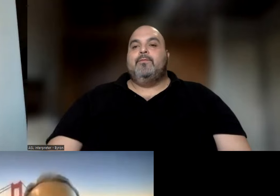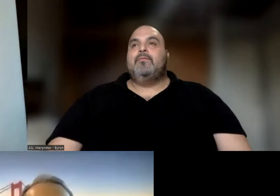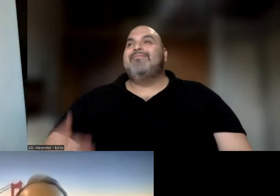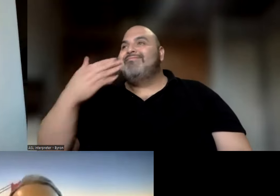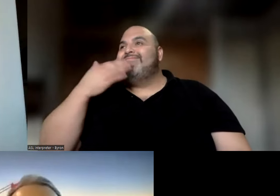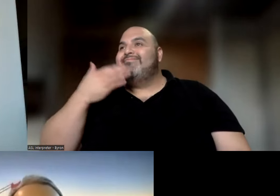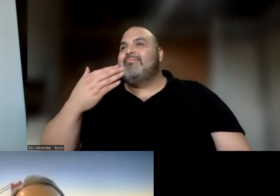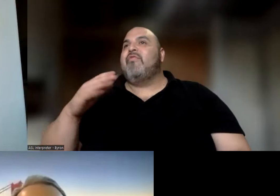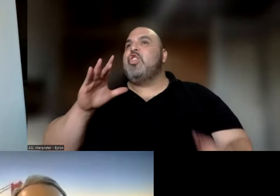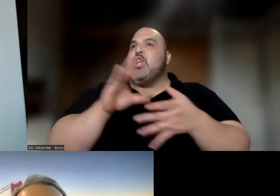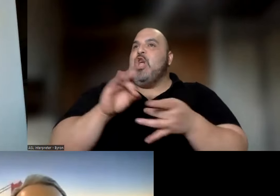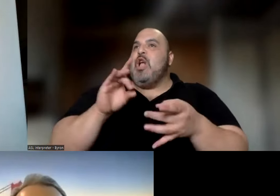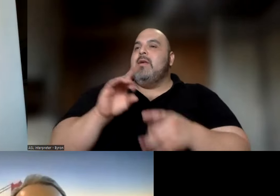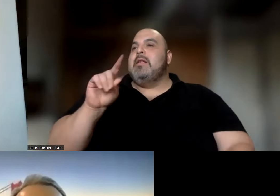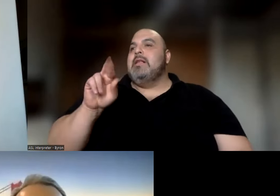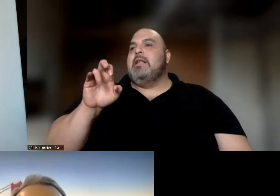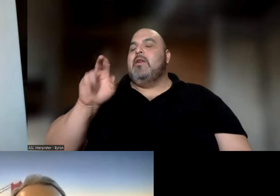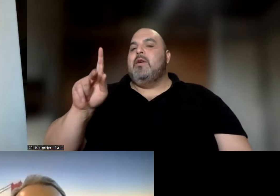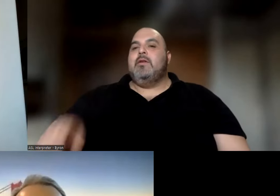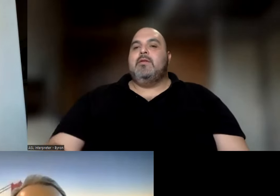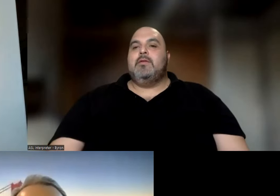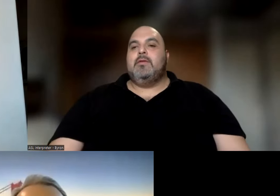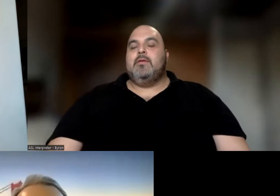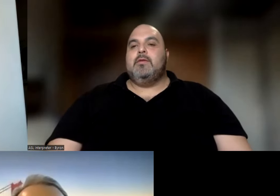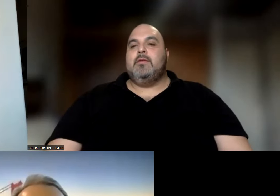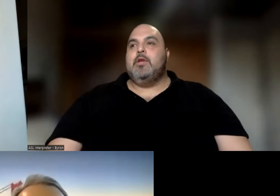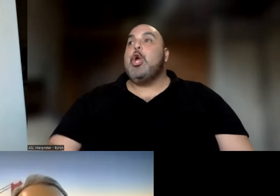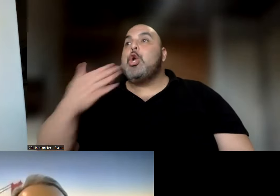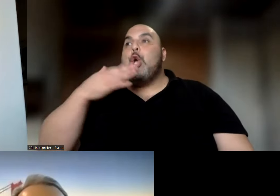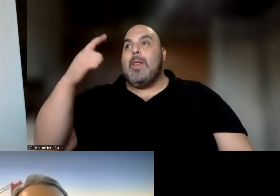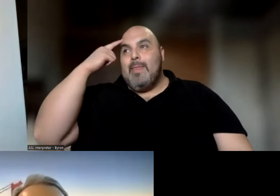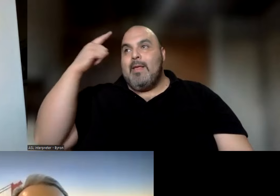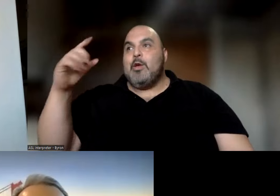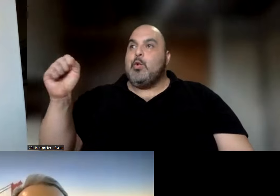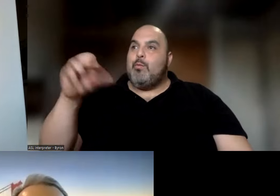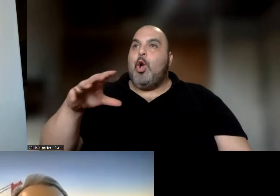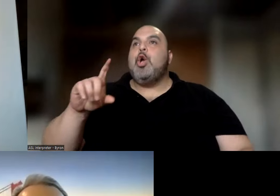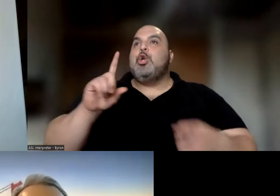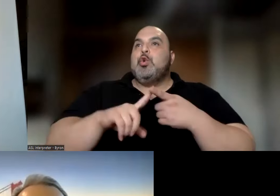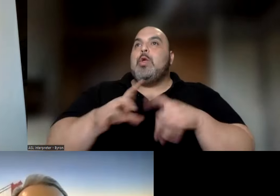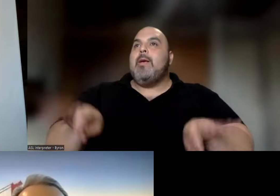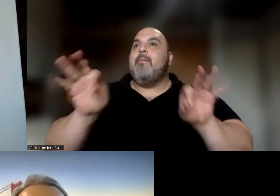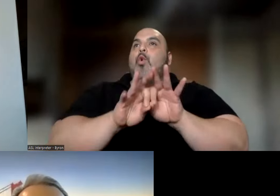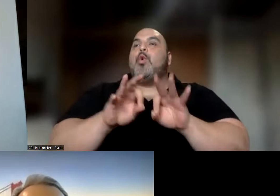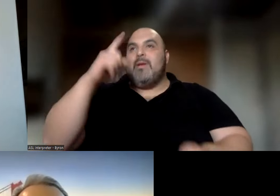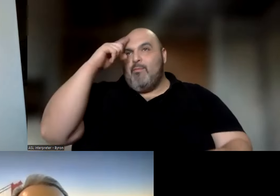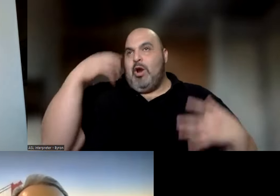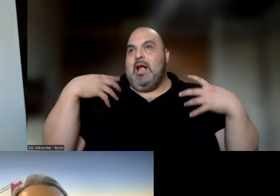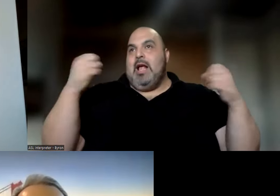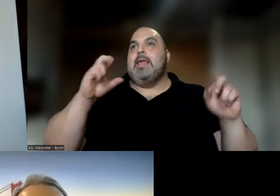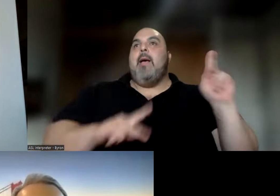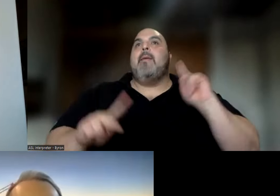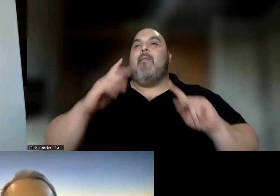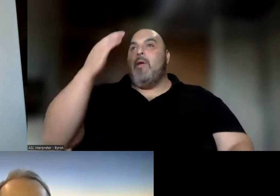for the comment, Derek, and the good thinking that you've brought to the importance of brain health and people being